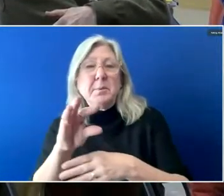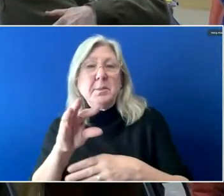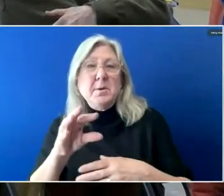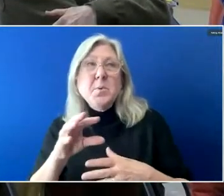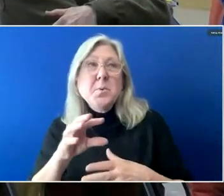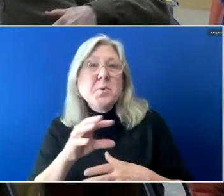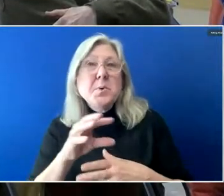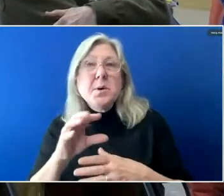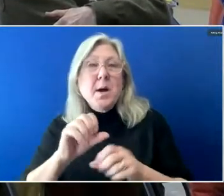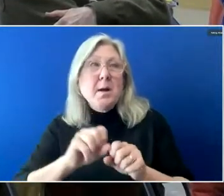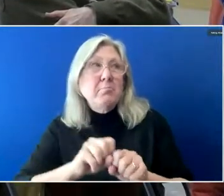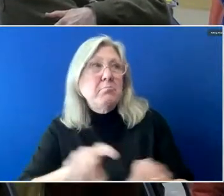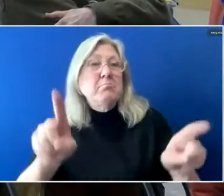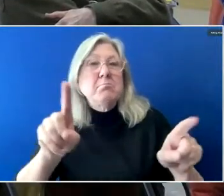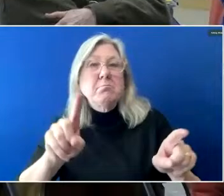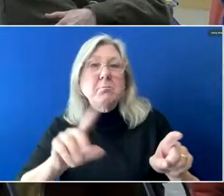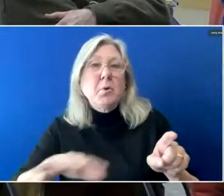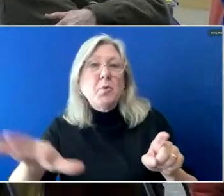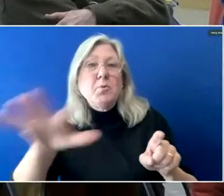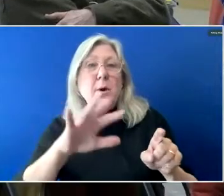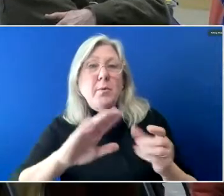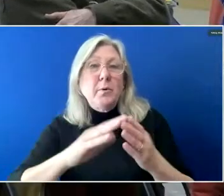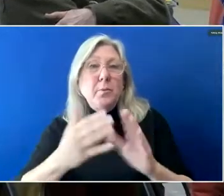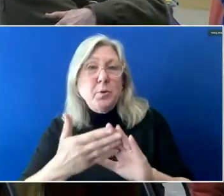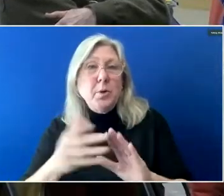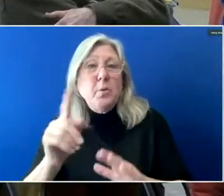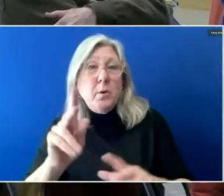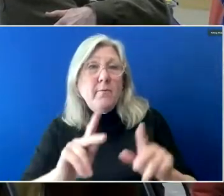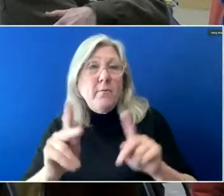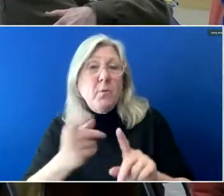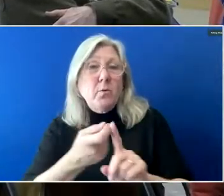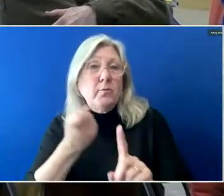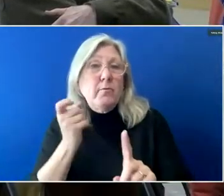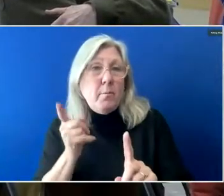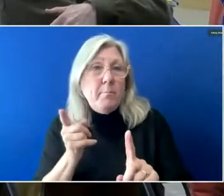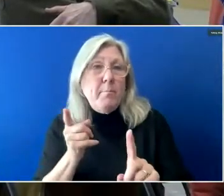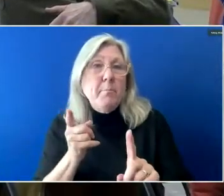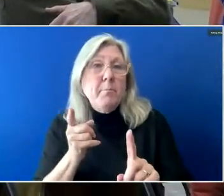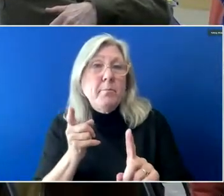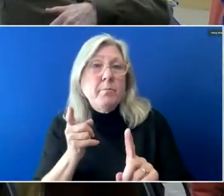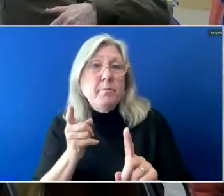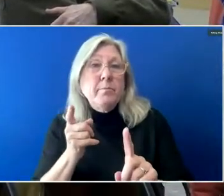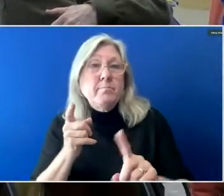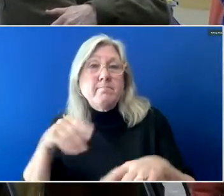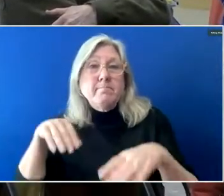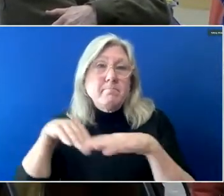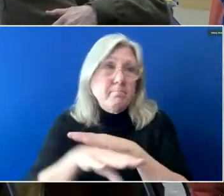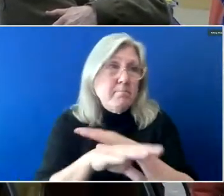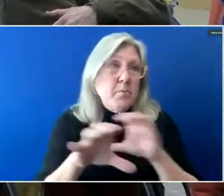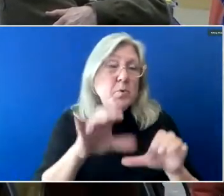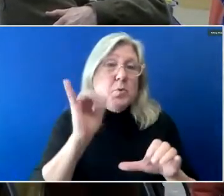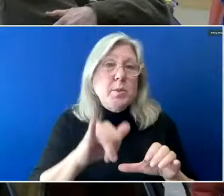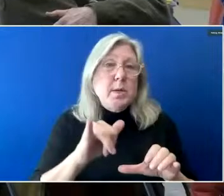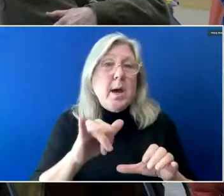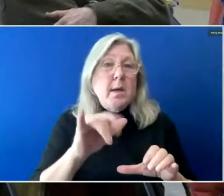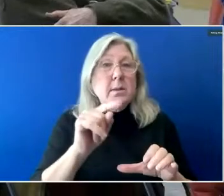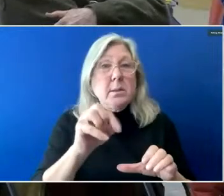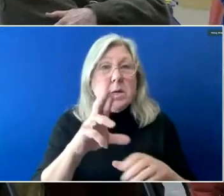the community uh where the folks had come from to do the to to do that terroristic